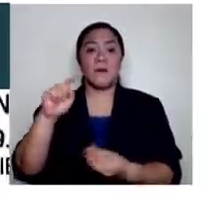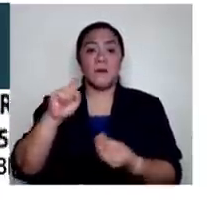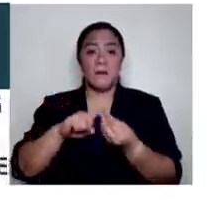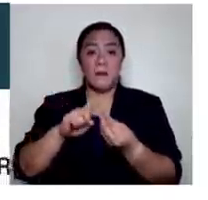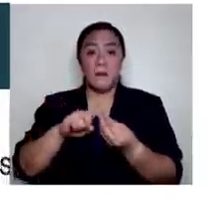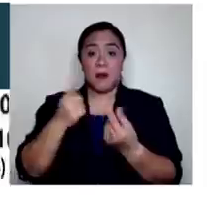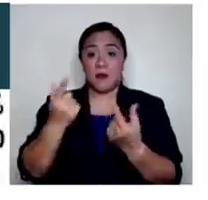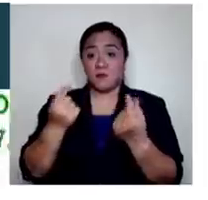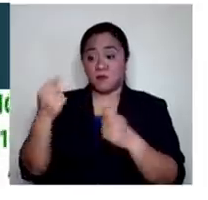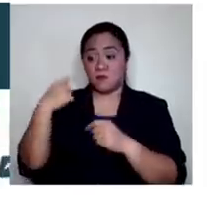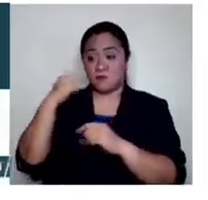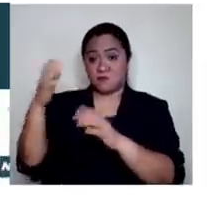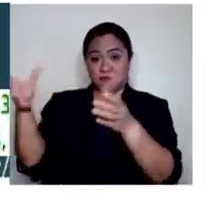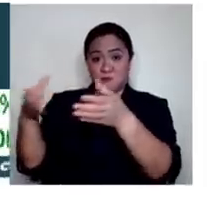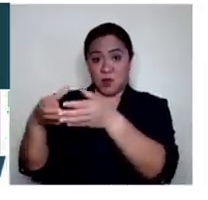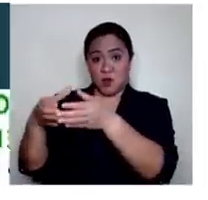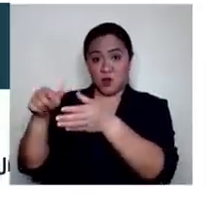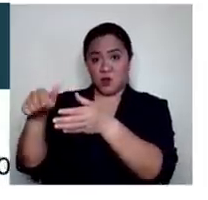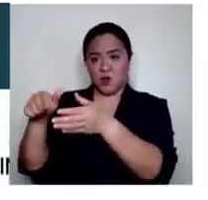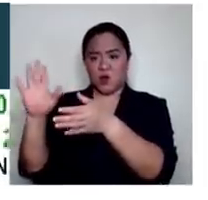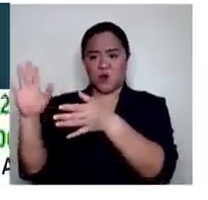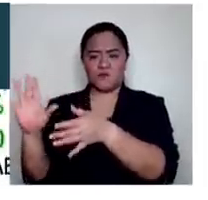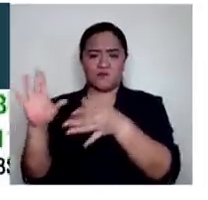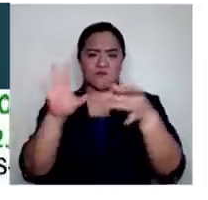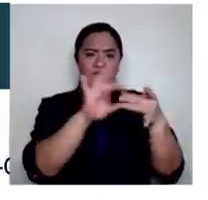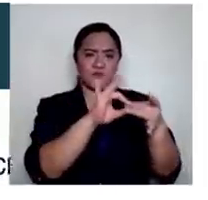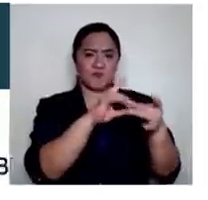of the party or the alliance?